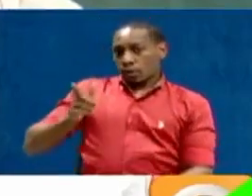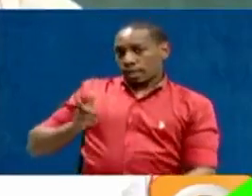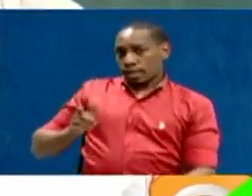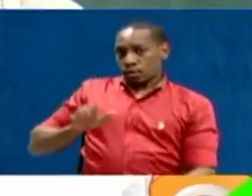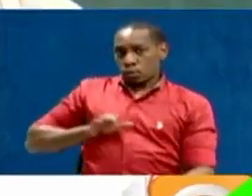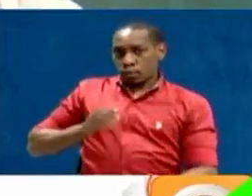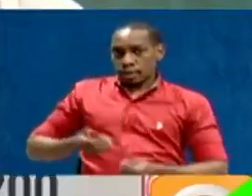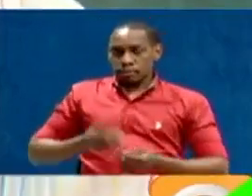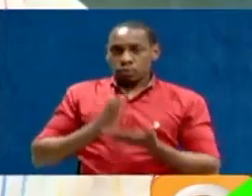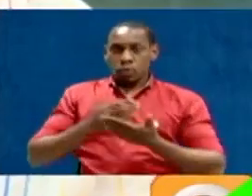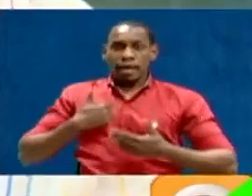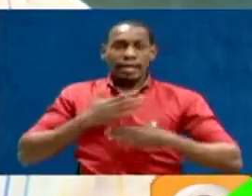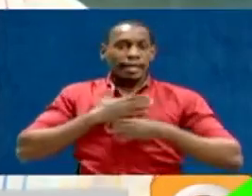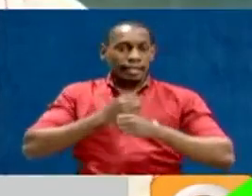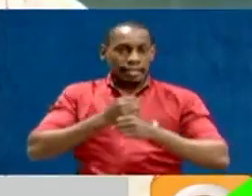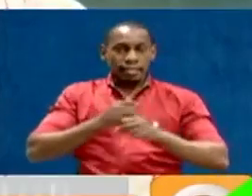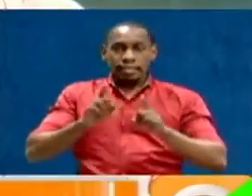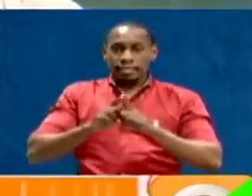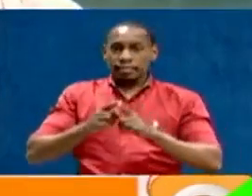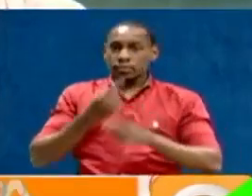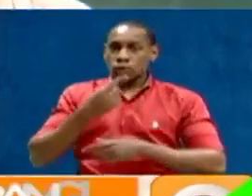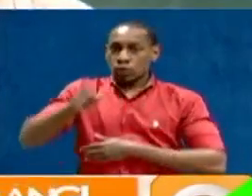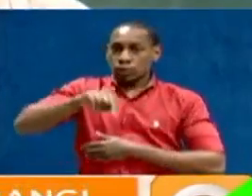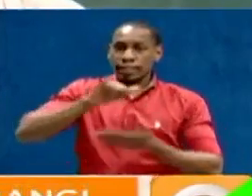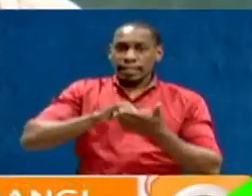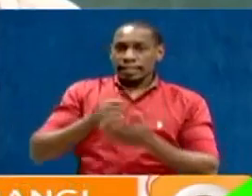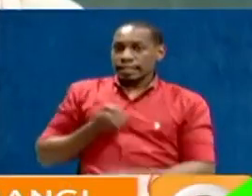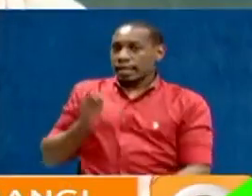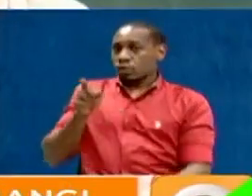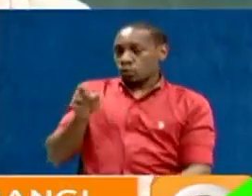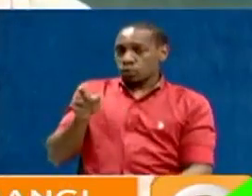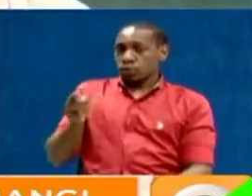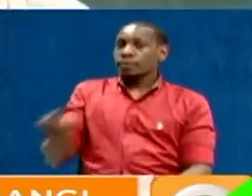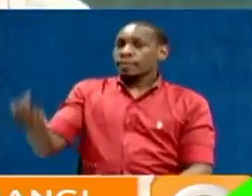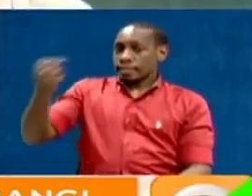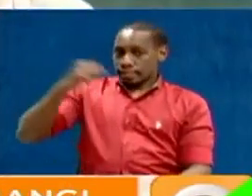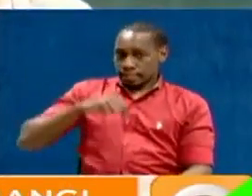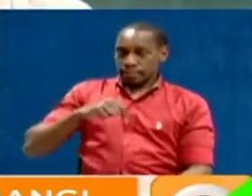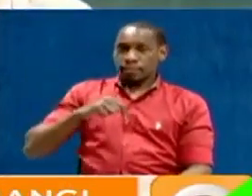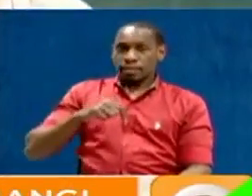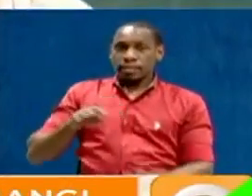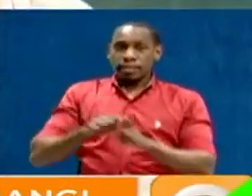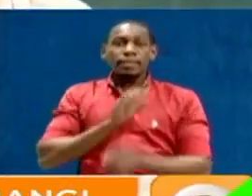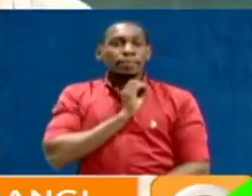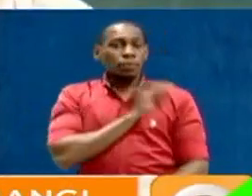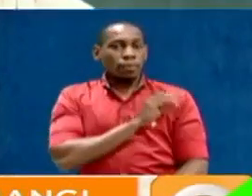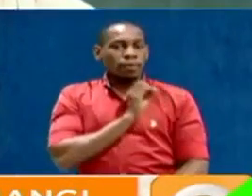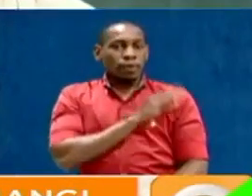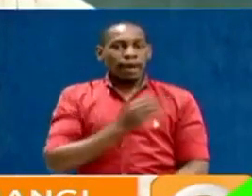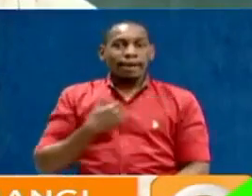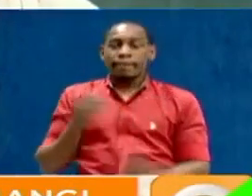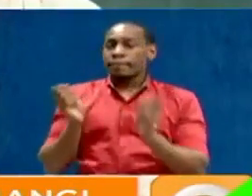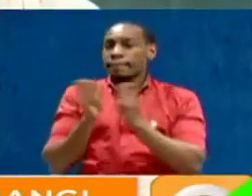is the one who gained the courage and she told us that this girl came to me and she complained she's